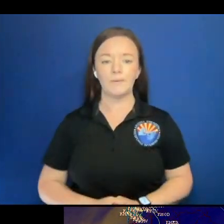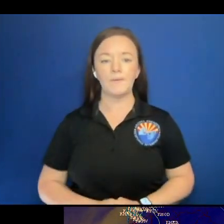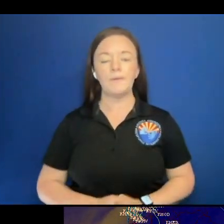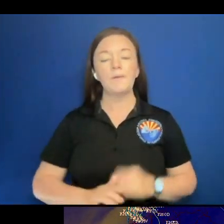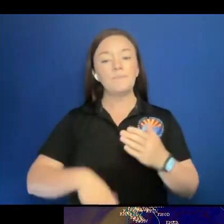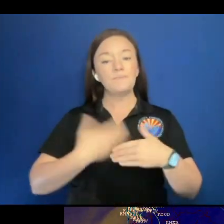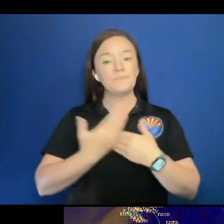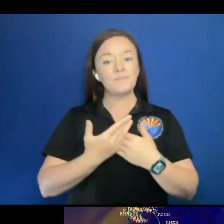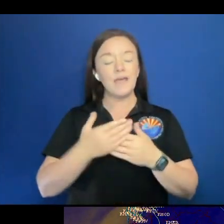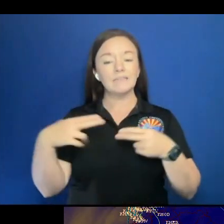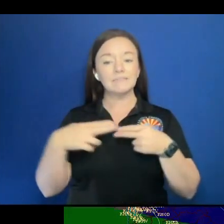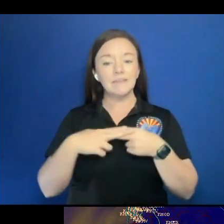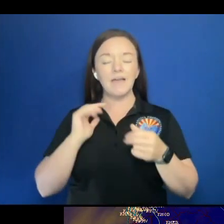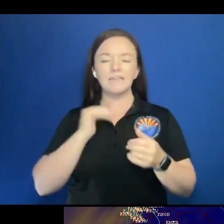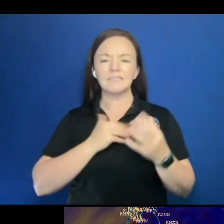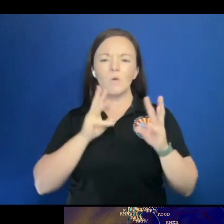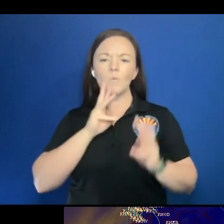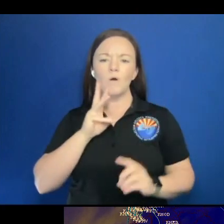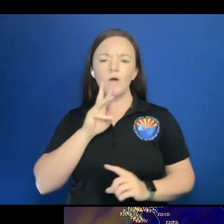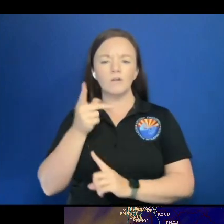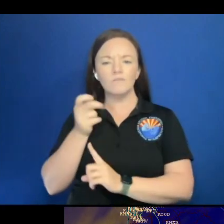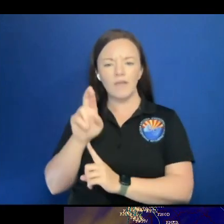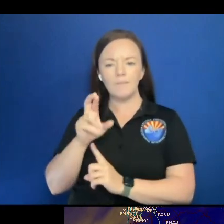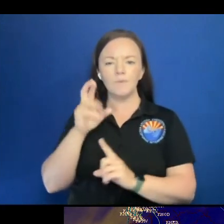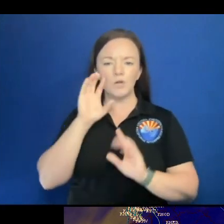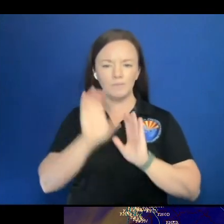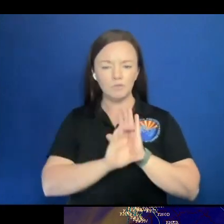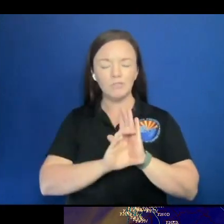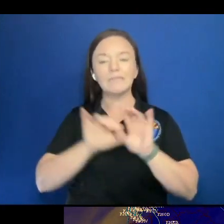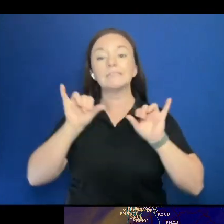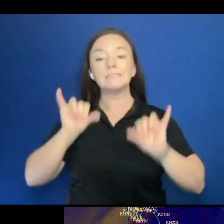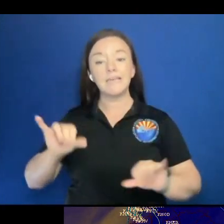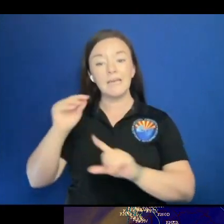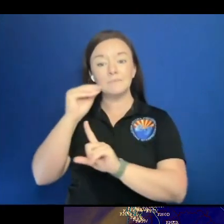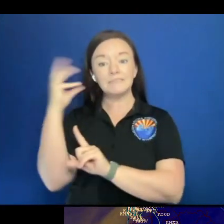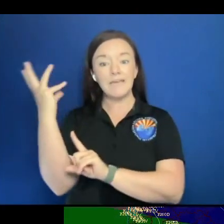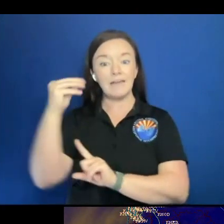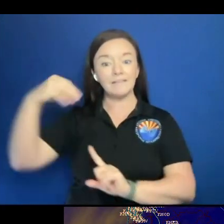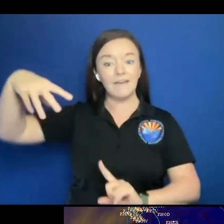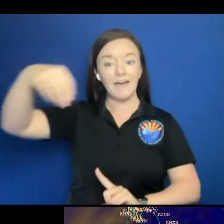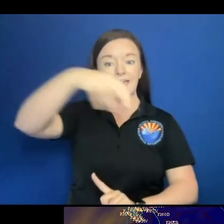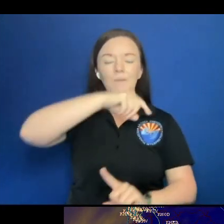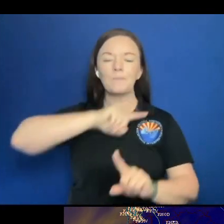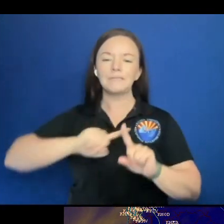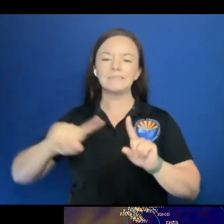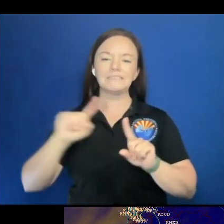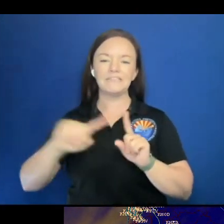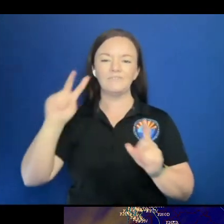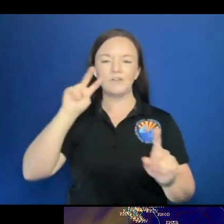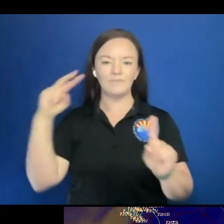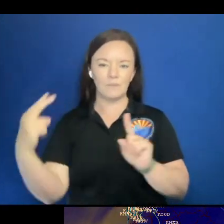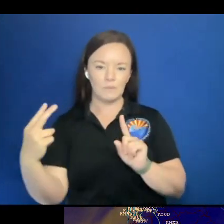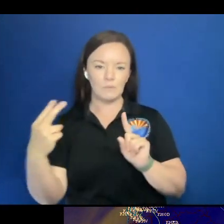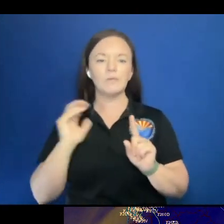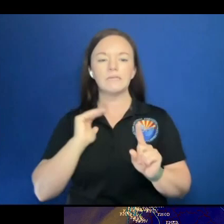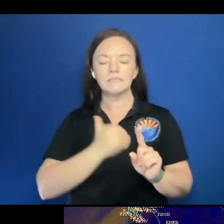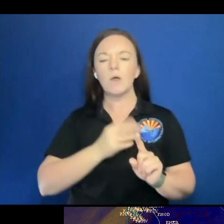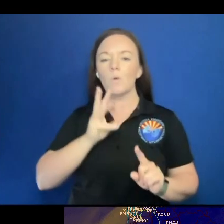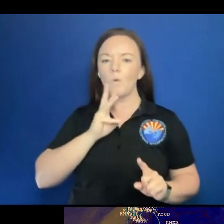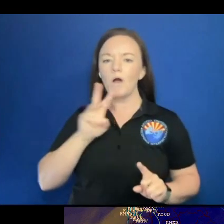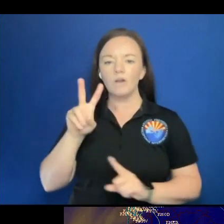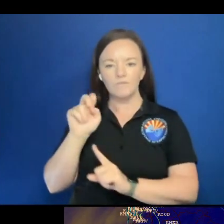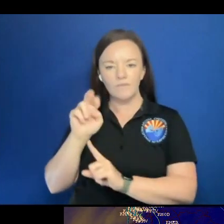water vapor imagery. Same satellite, just a different channel, and this is our water vapor. So the darker, deep moisture, the